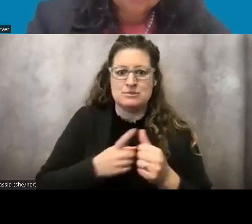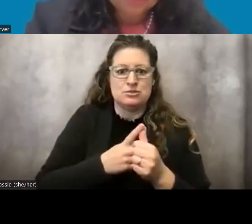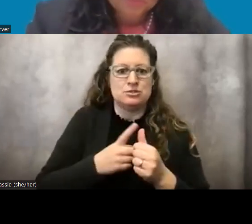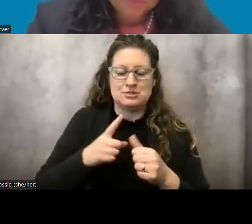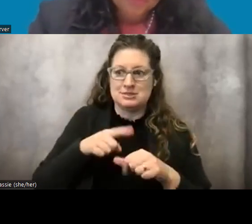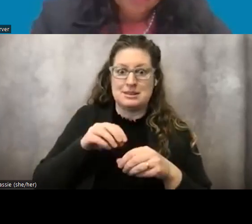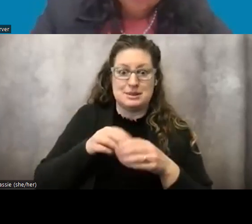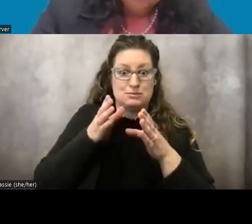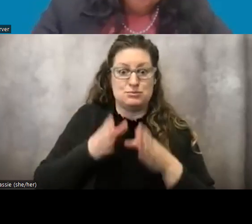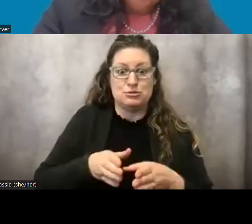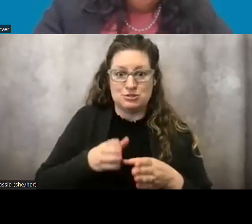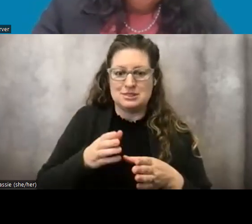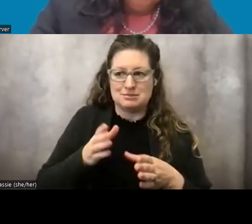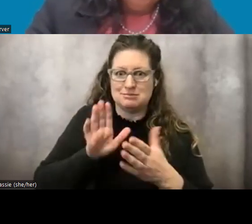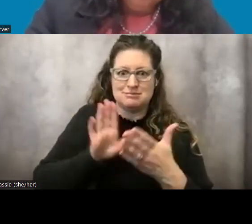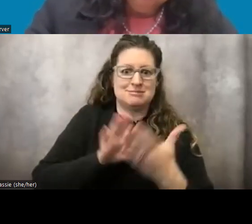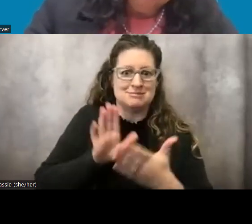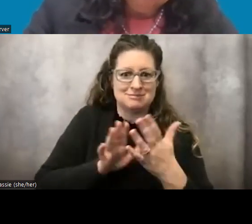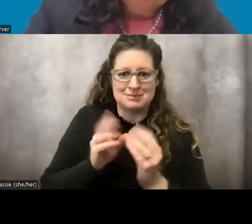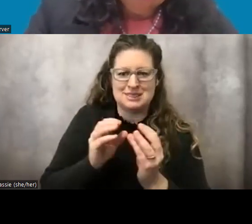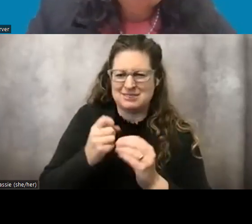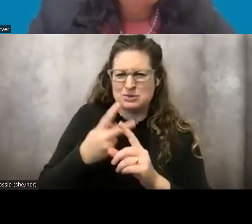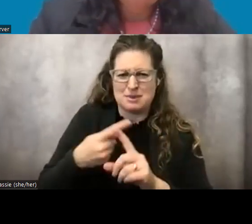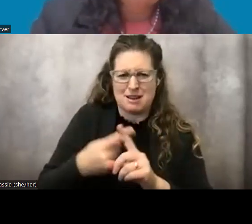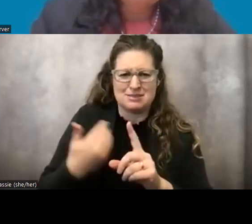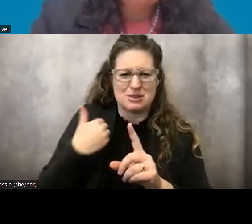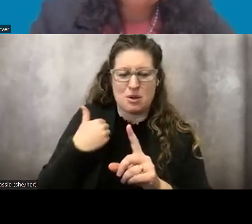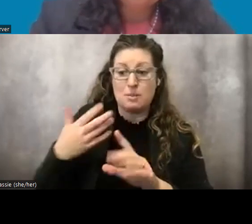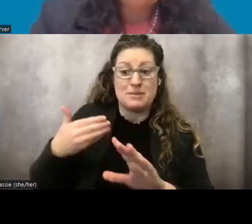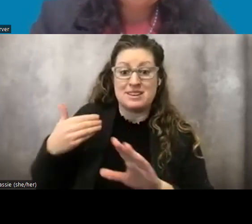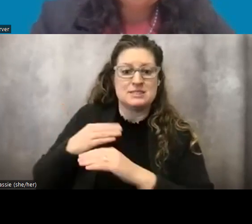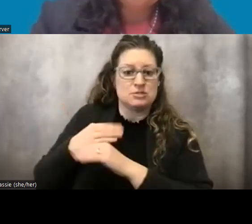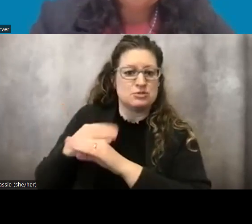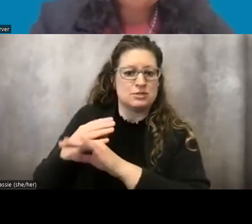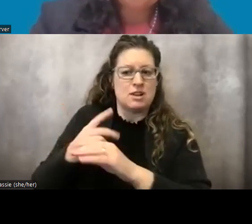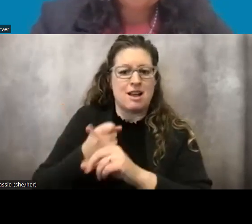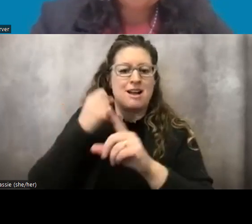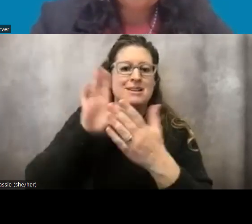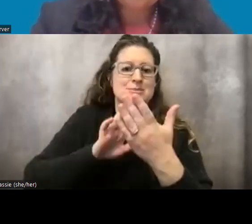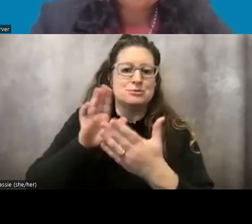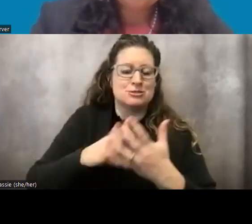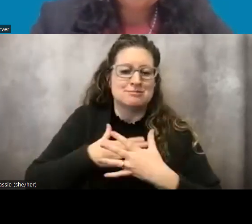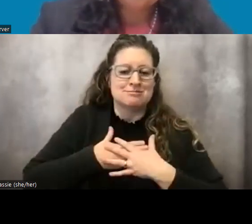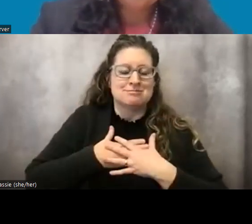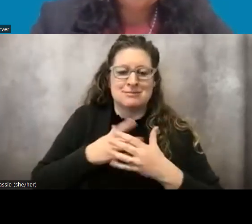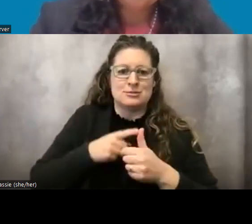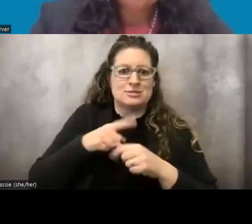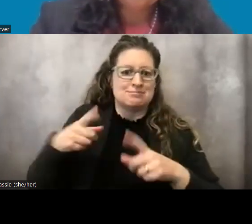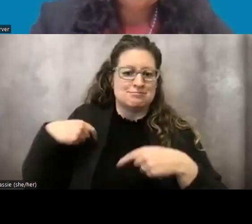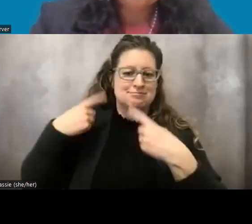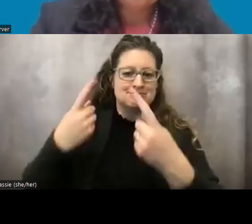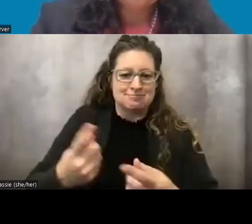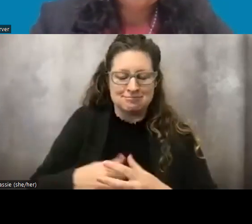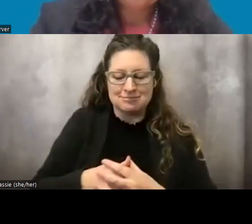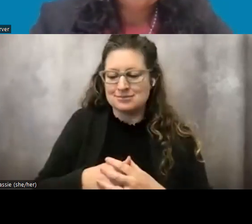few months ago. And, one of the things that startled me in that meeting, which is, what I thought about